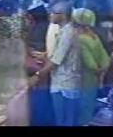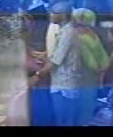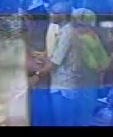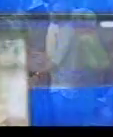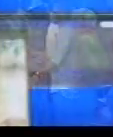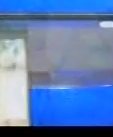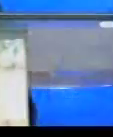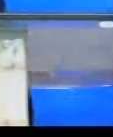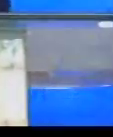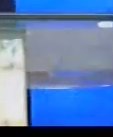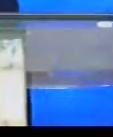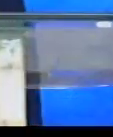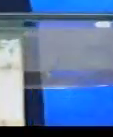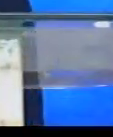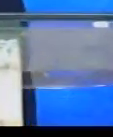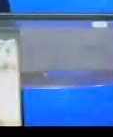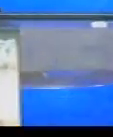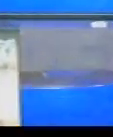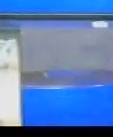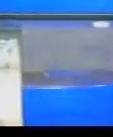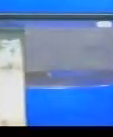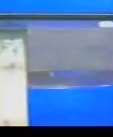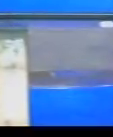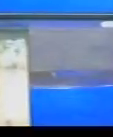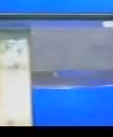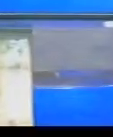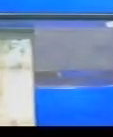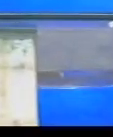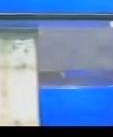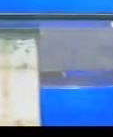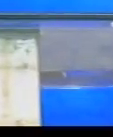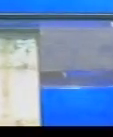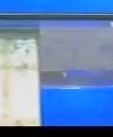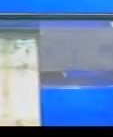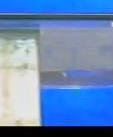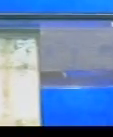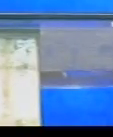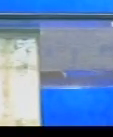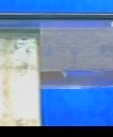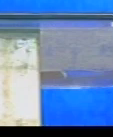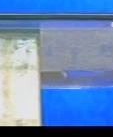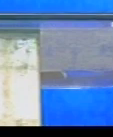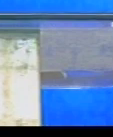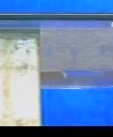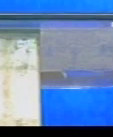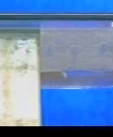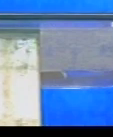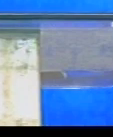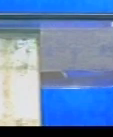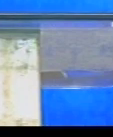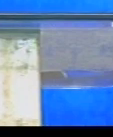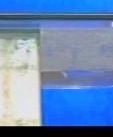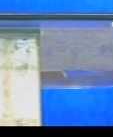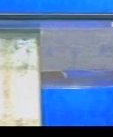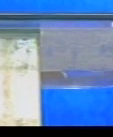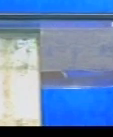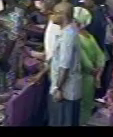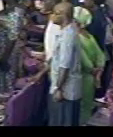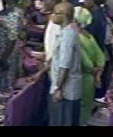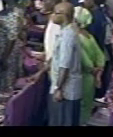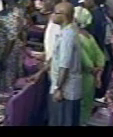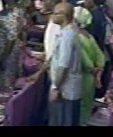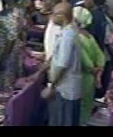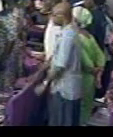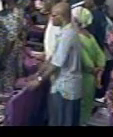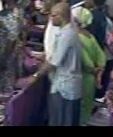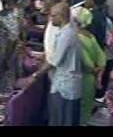amen. Father, we thank you because we know you have answered our prayers. We are prayed here and all over where